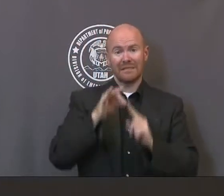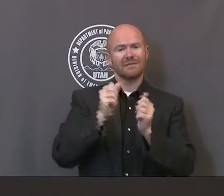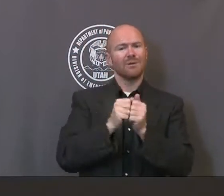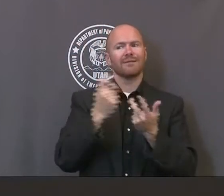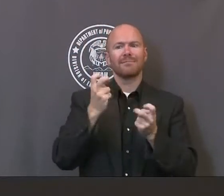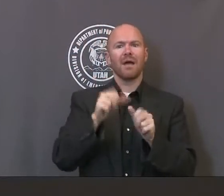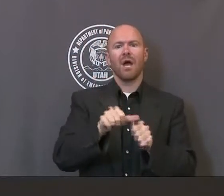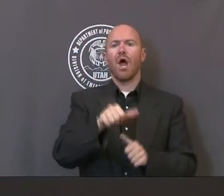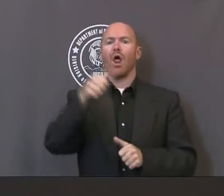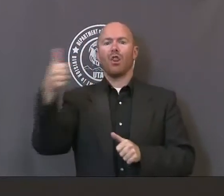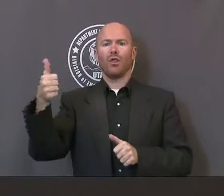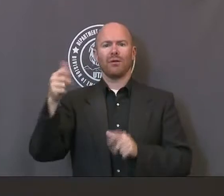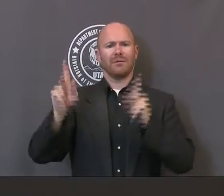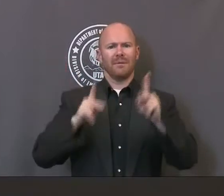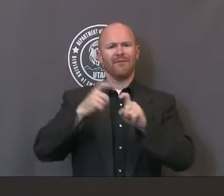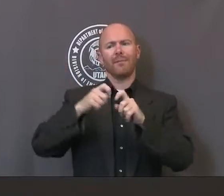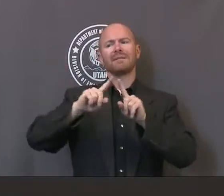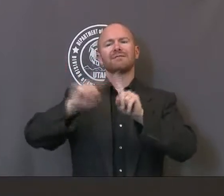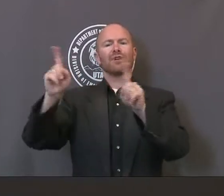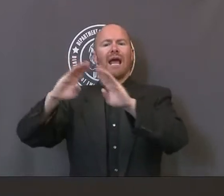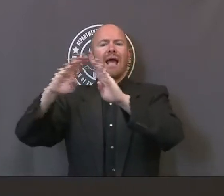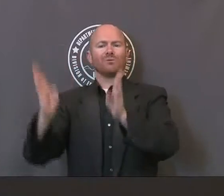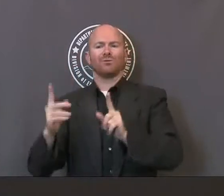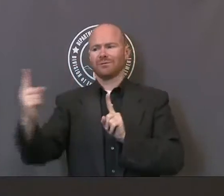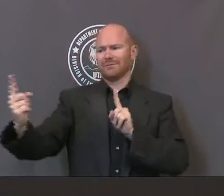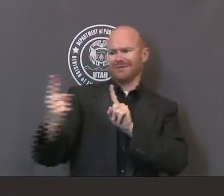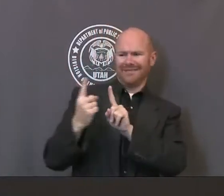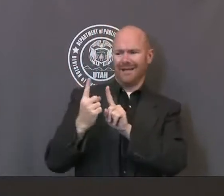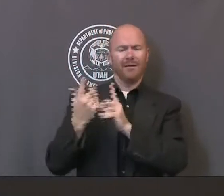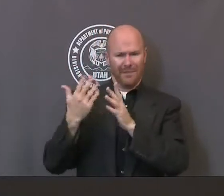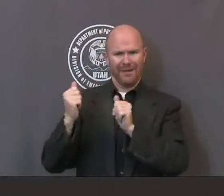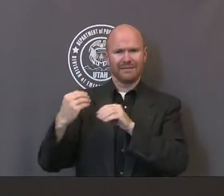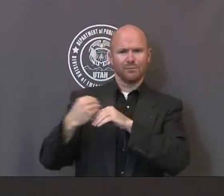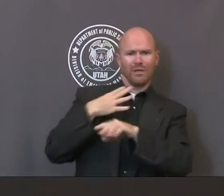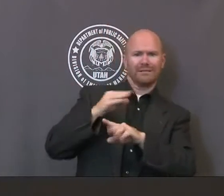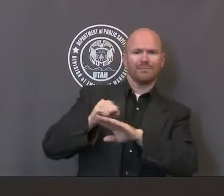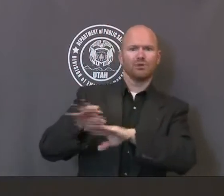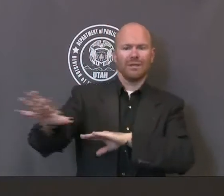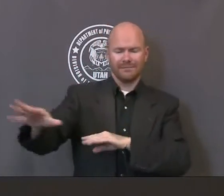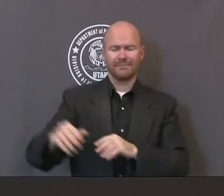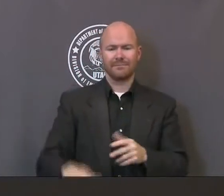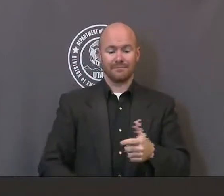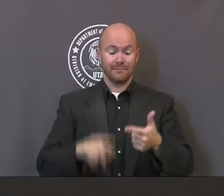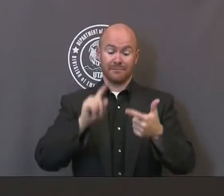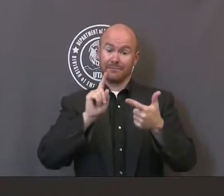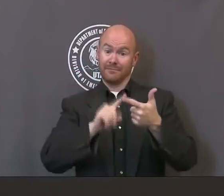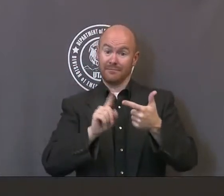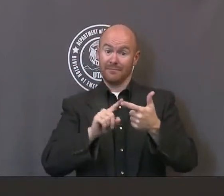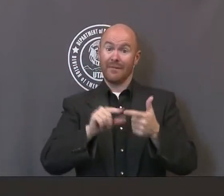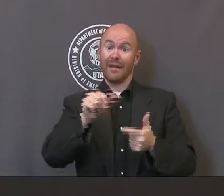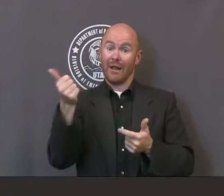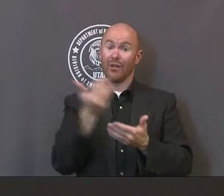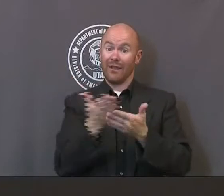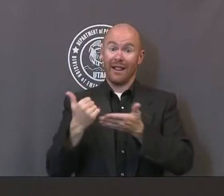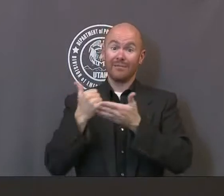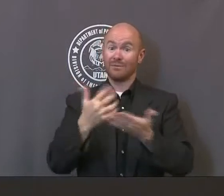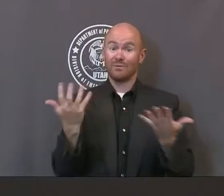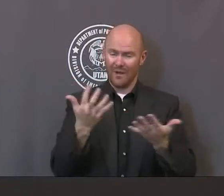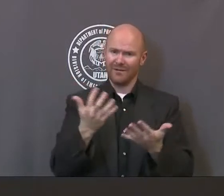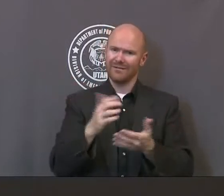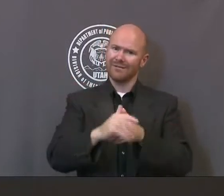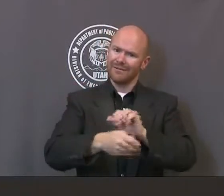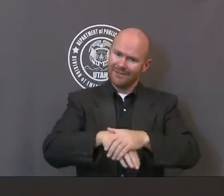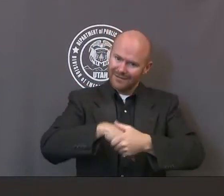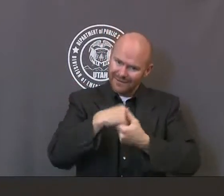household individuals. Another concept that's proven through science and data is practicing good